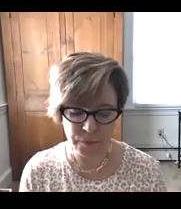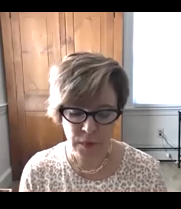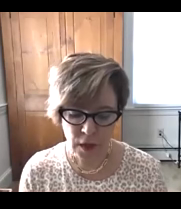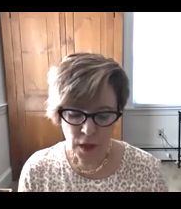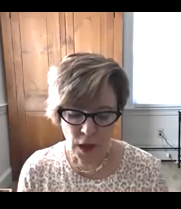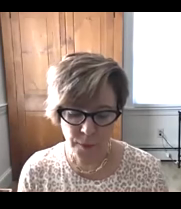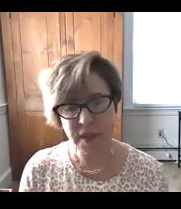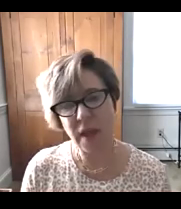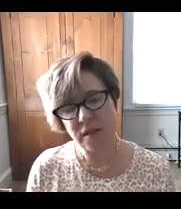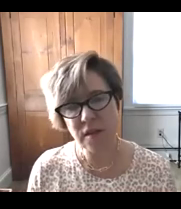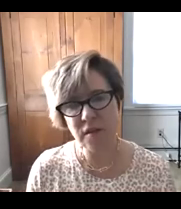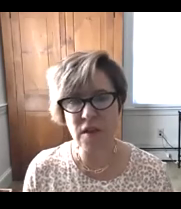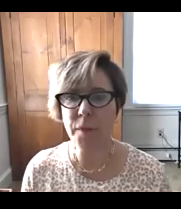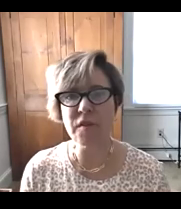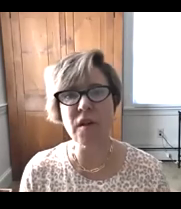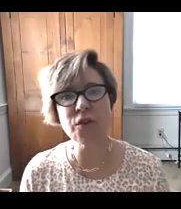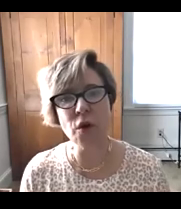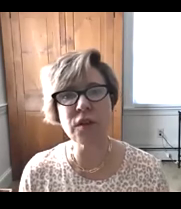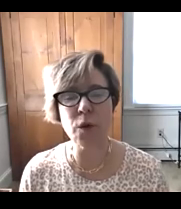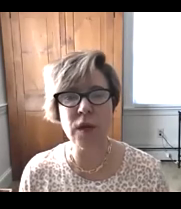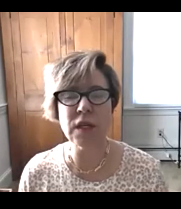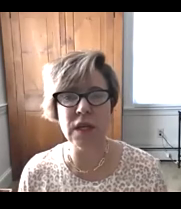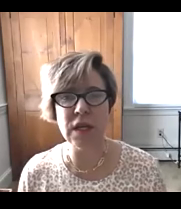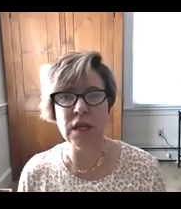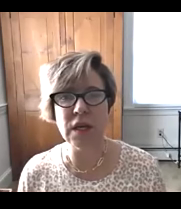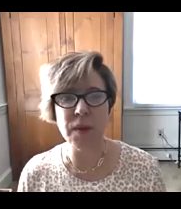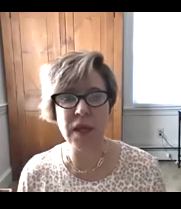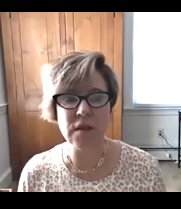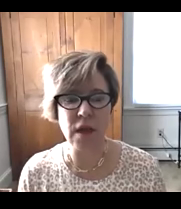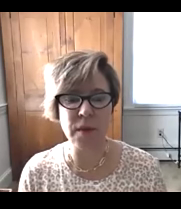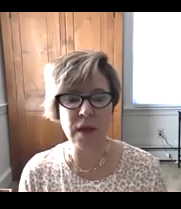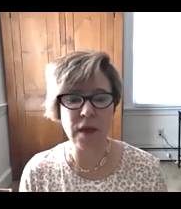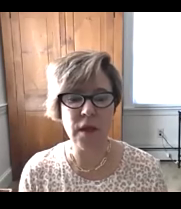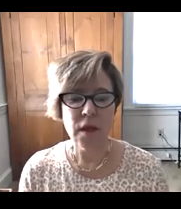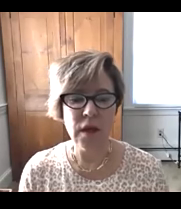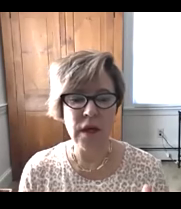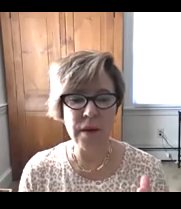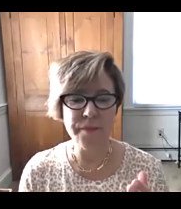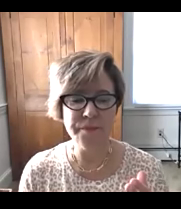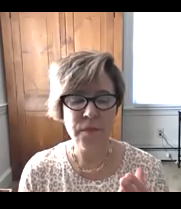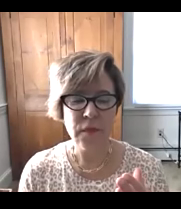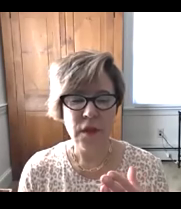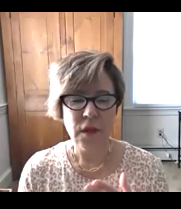site. But that didn't stop us. I thought that we needed a pandemic